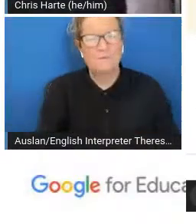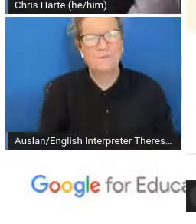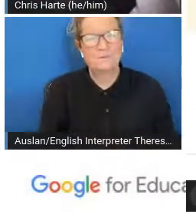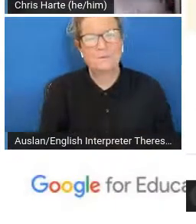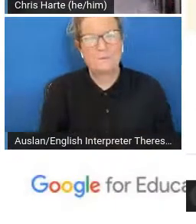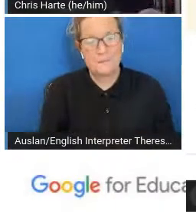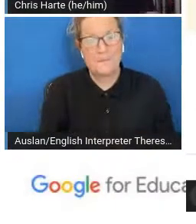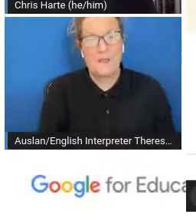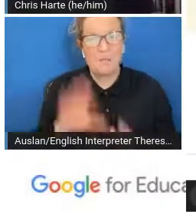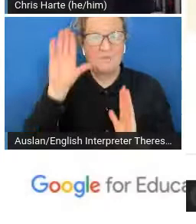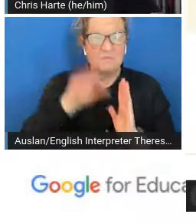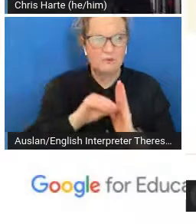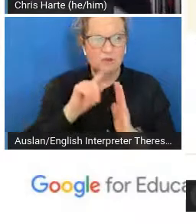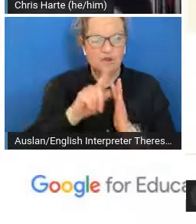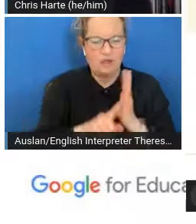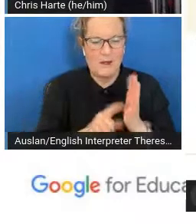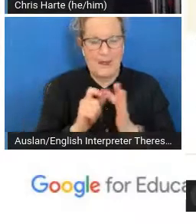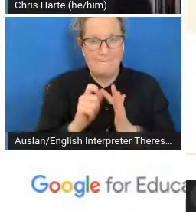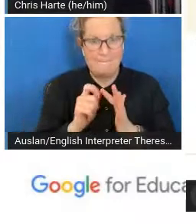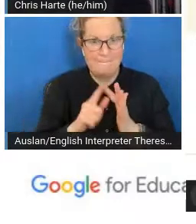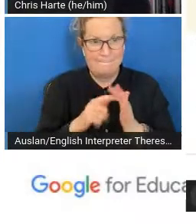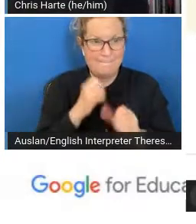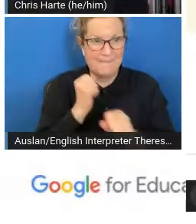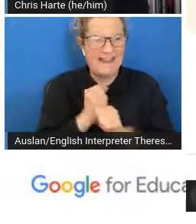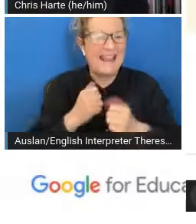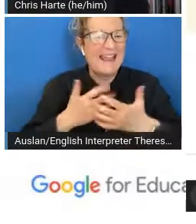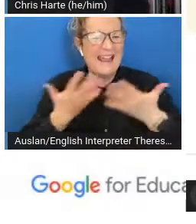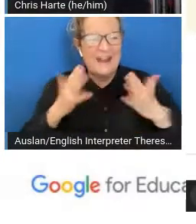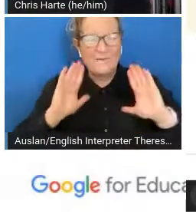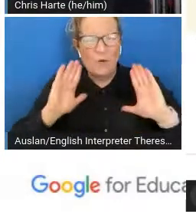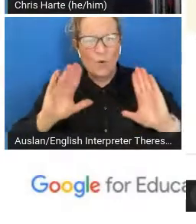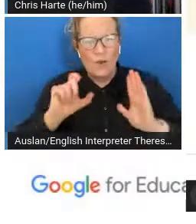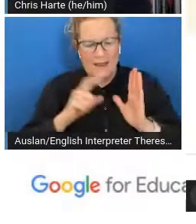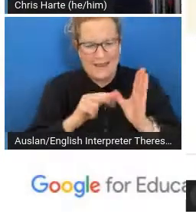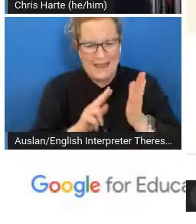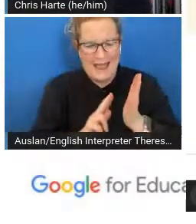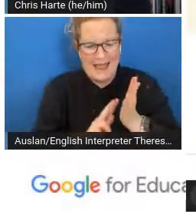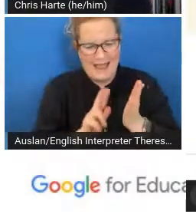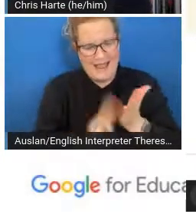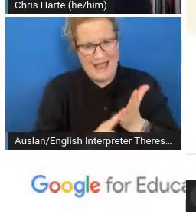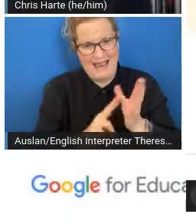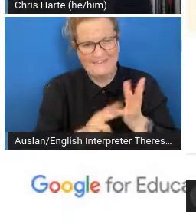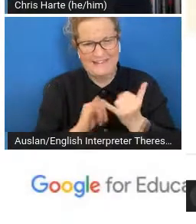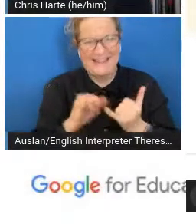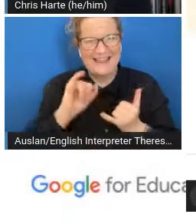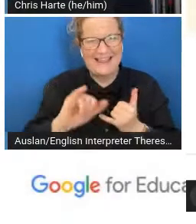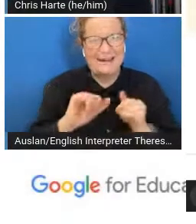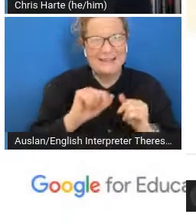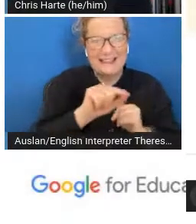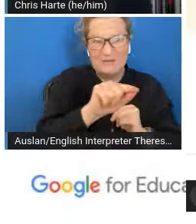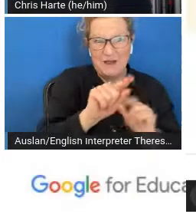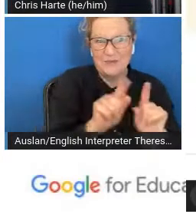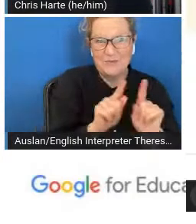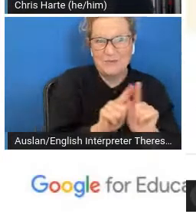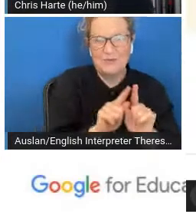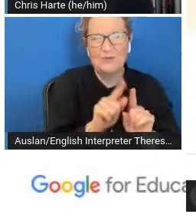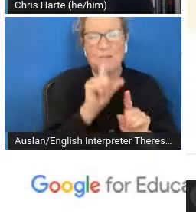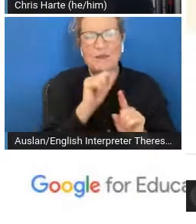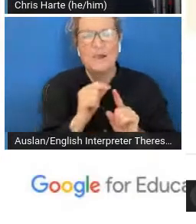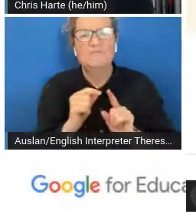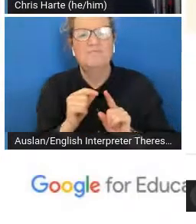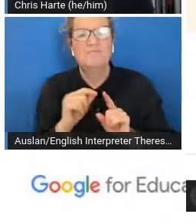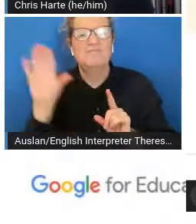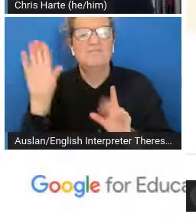can use this with any of the Thinking Canvases or any of your own canvases. That's going to save the file as an image. So I'll just call